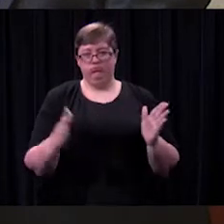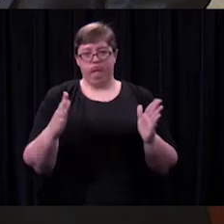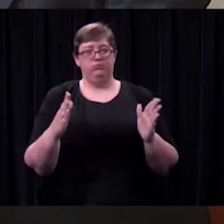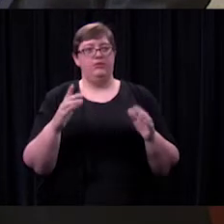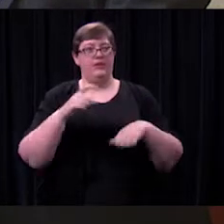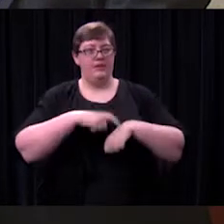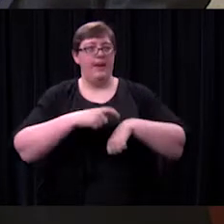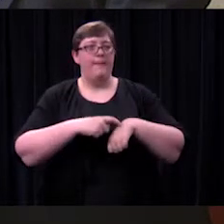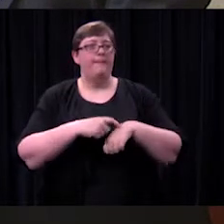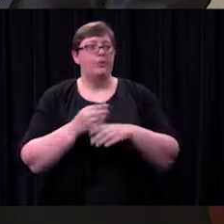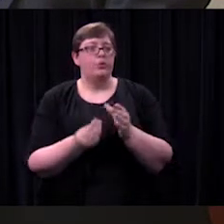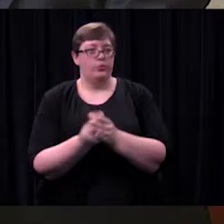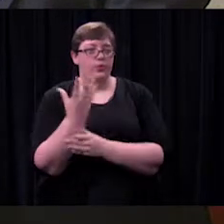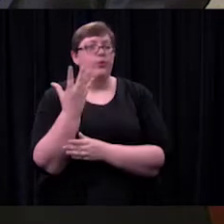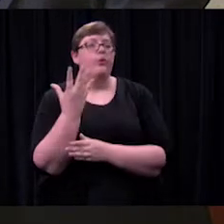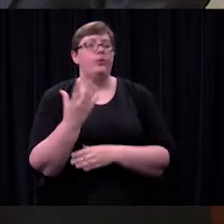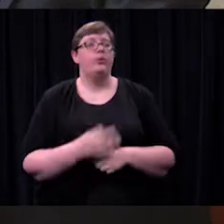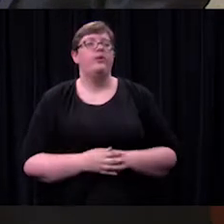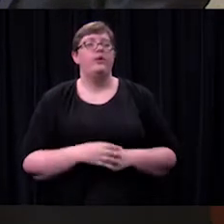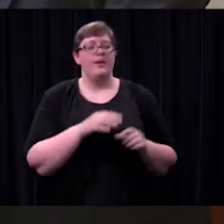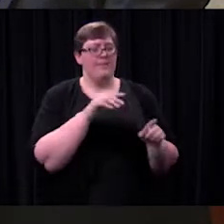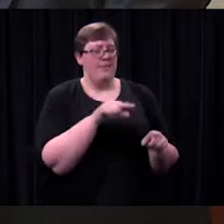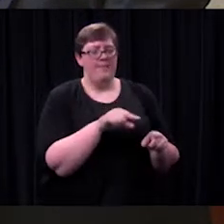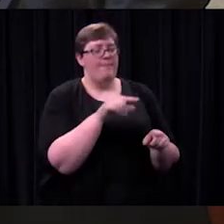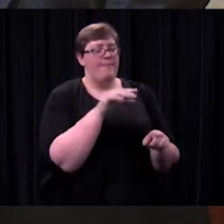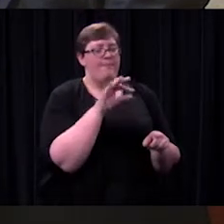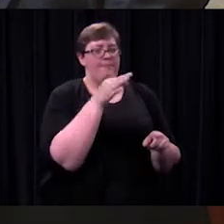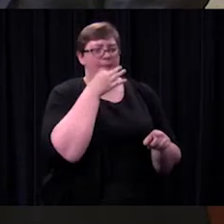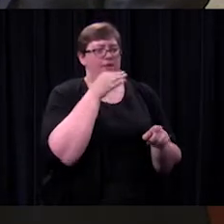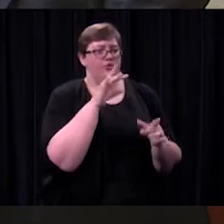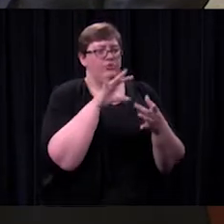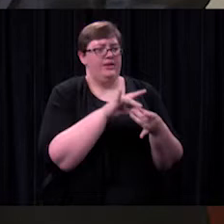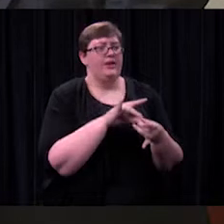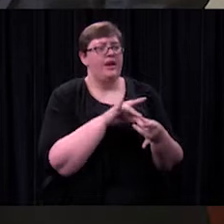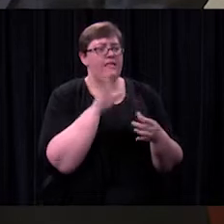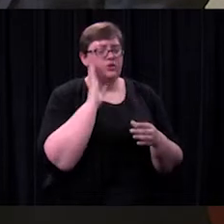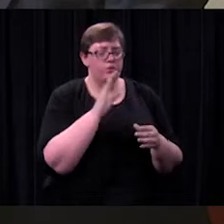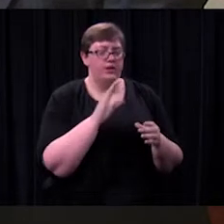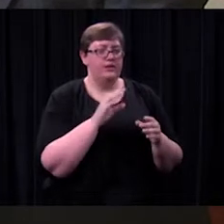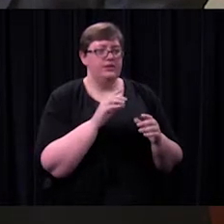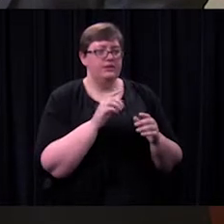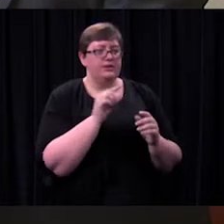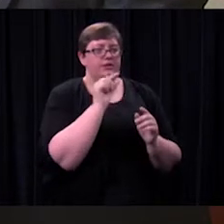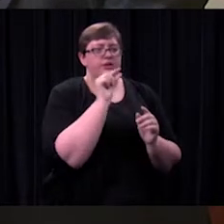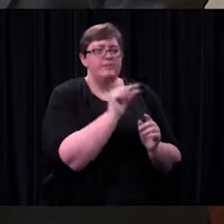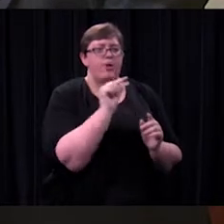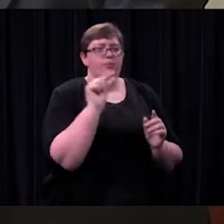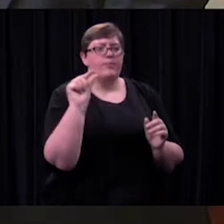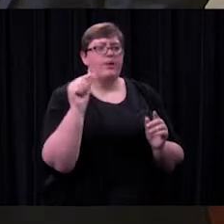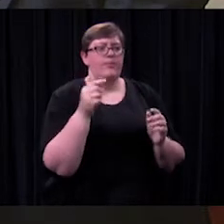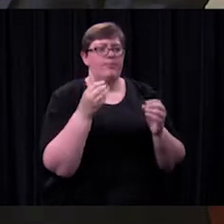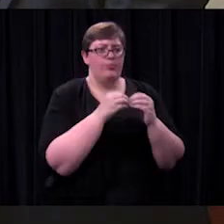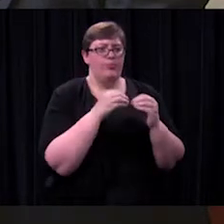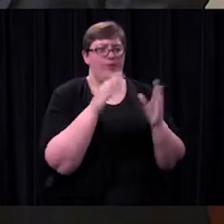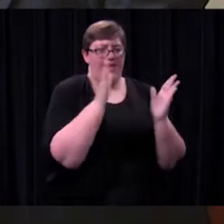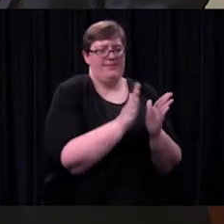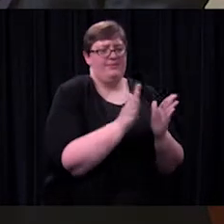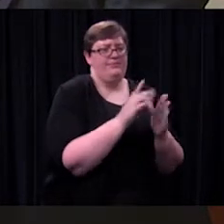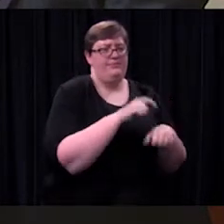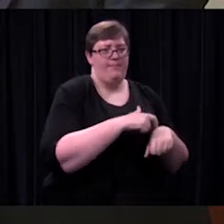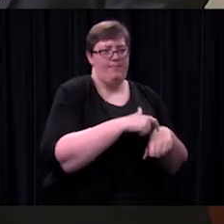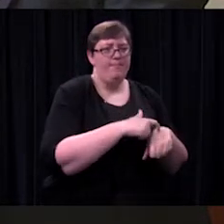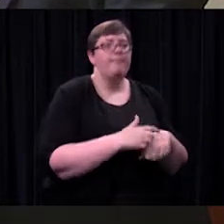whereas Mastery Connect's going to give us that growth over much smaller periods of time. So they do different